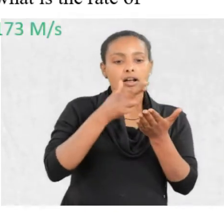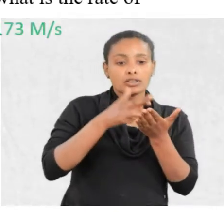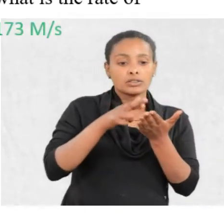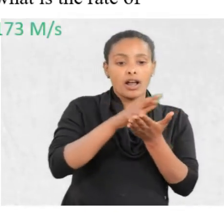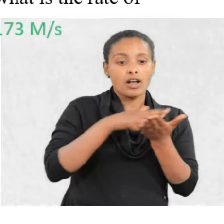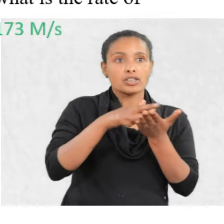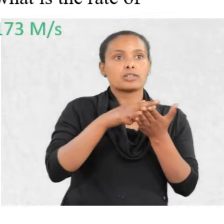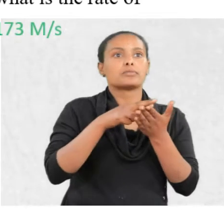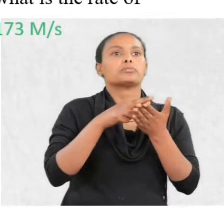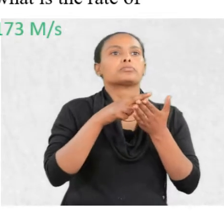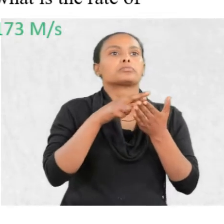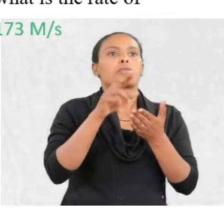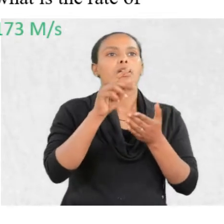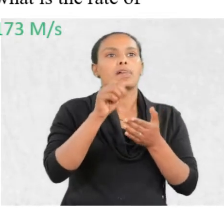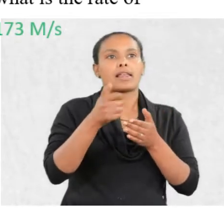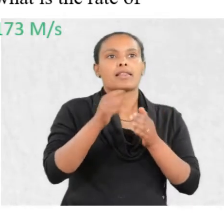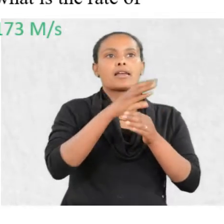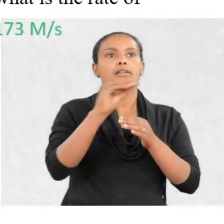and stoichiometry.